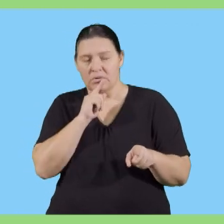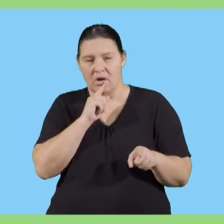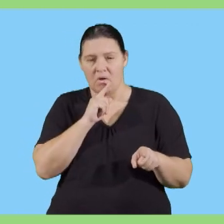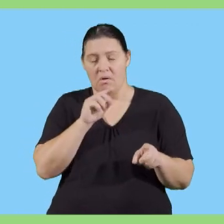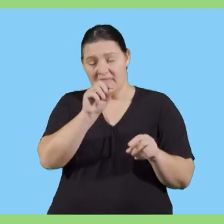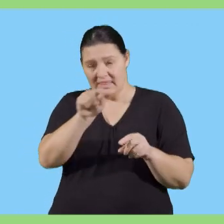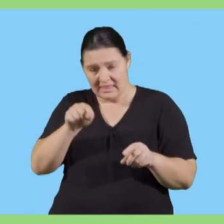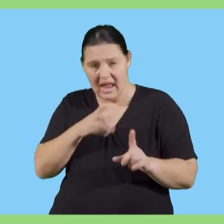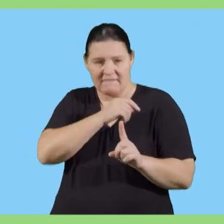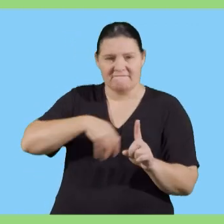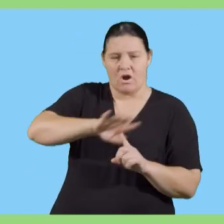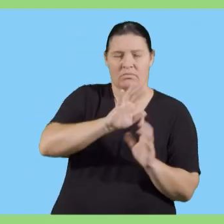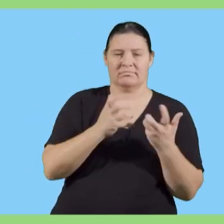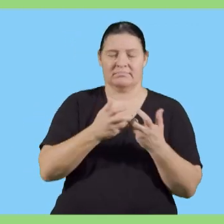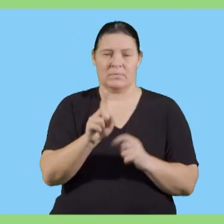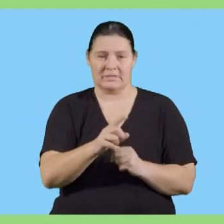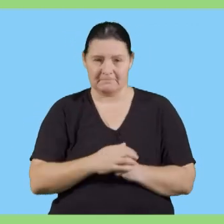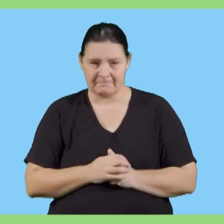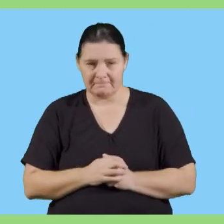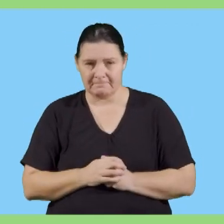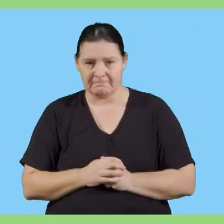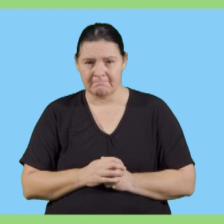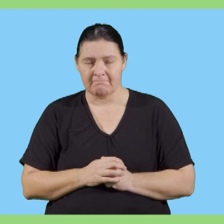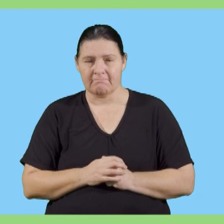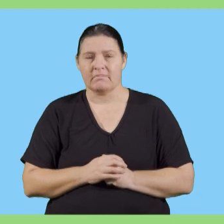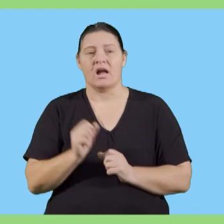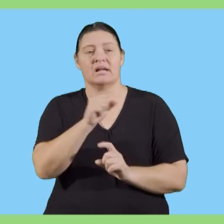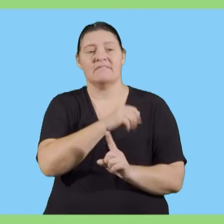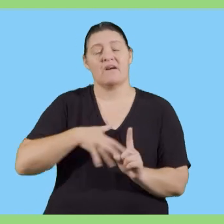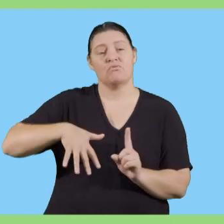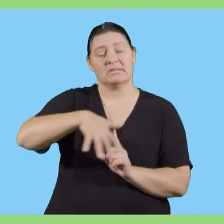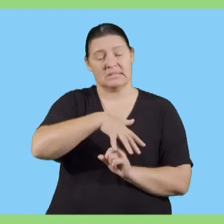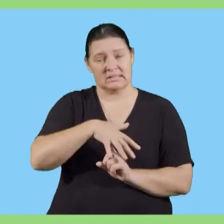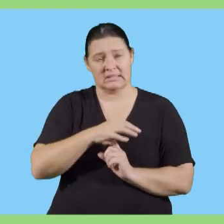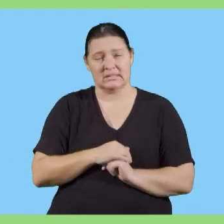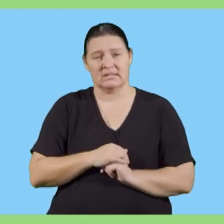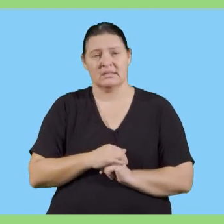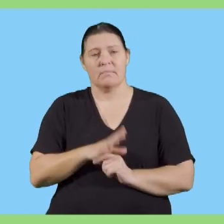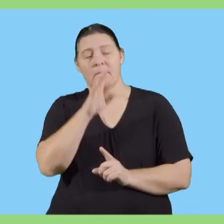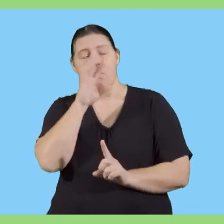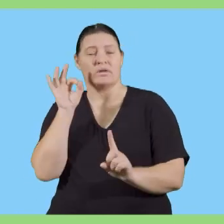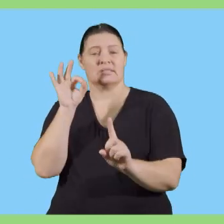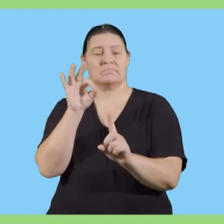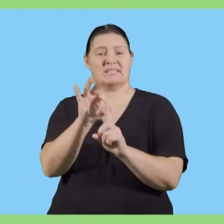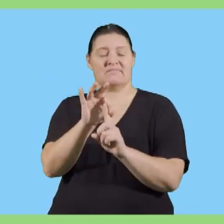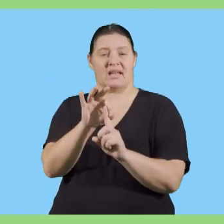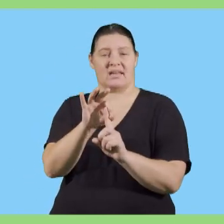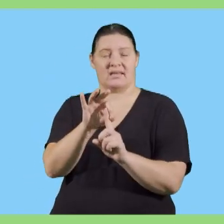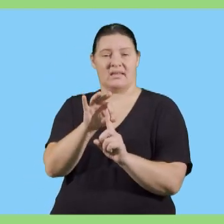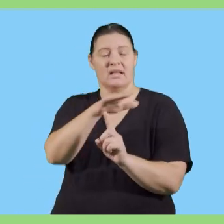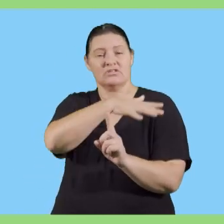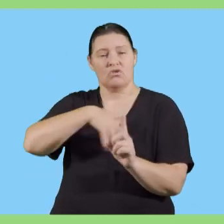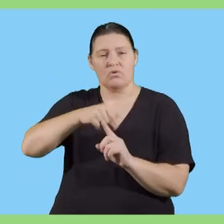The environment then is a specific surrounding such as a home, a school, a